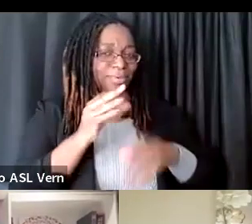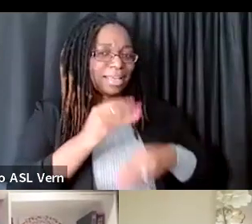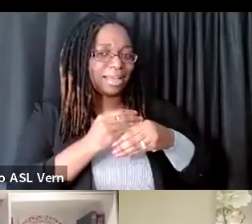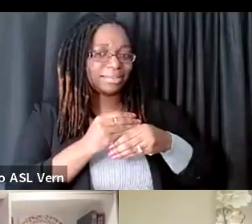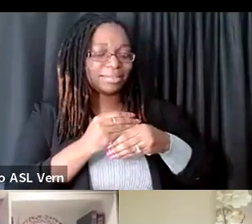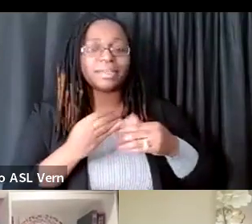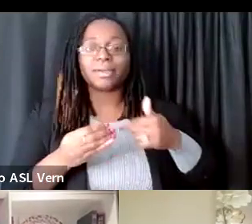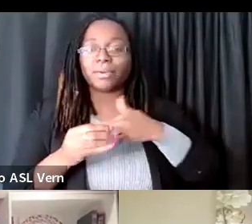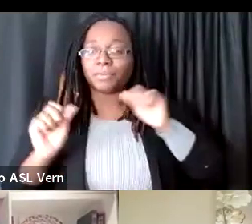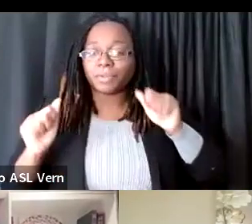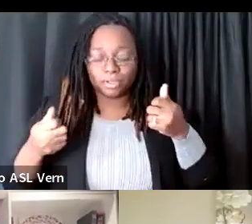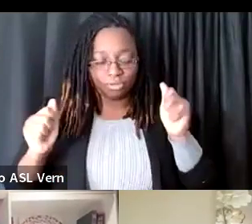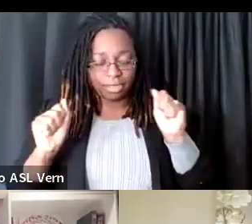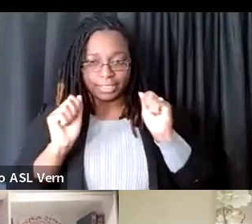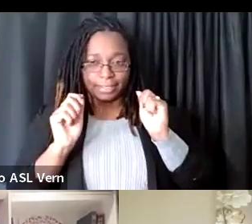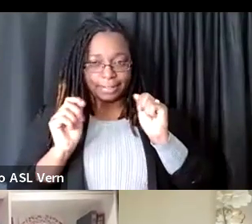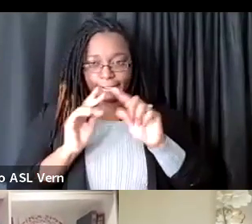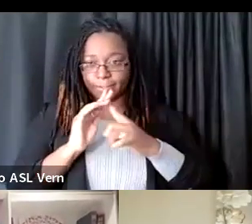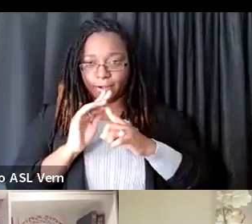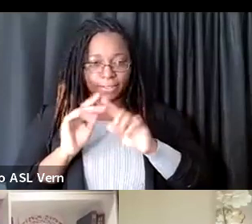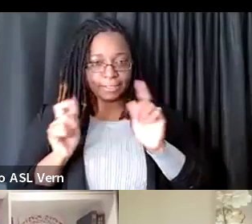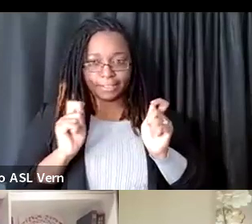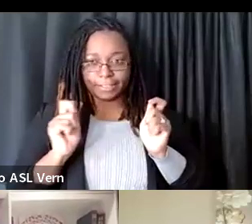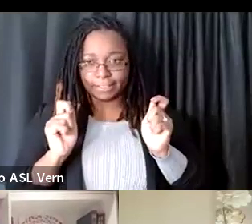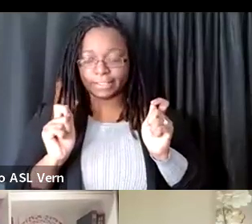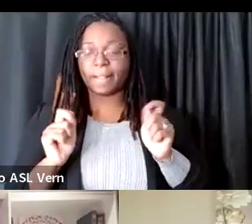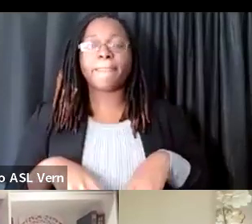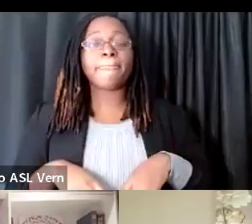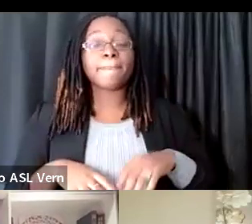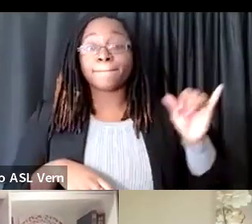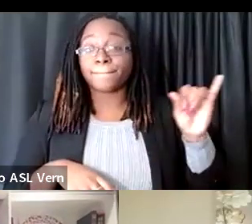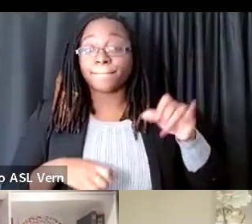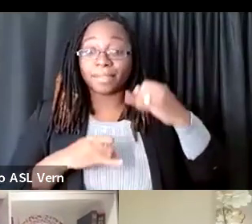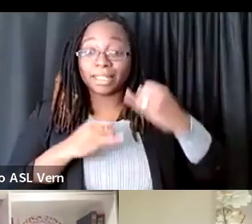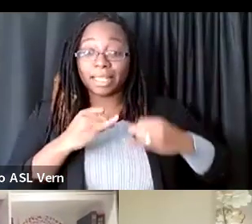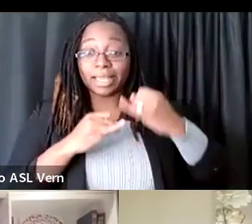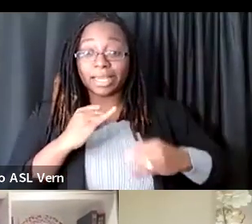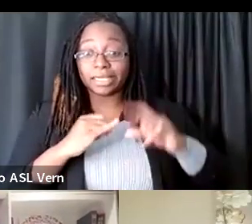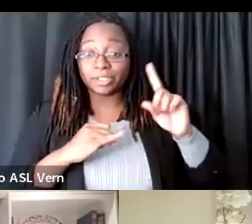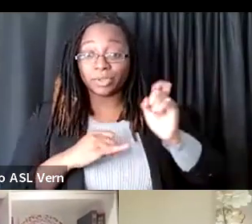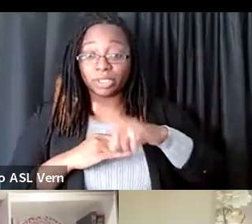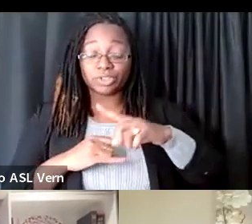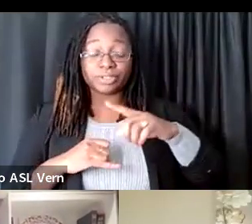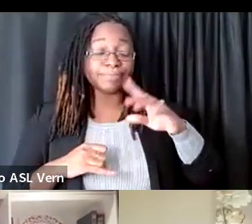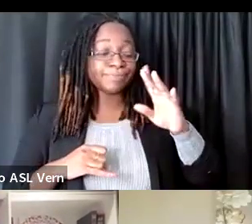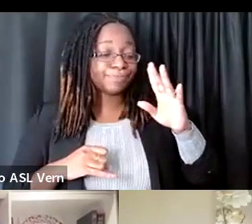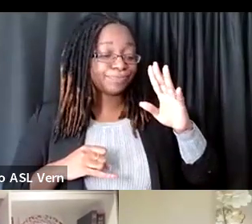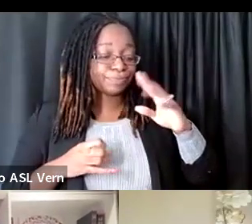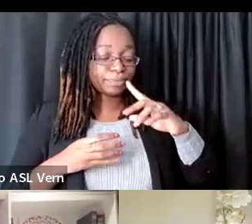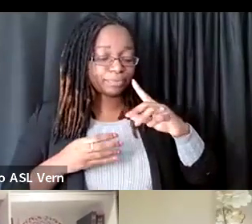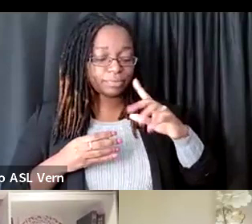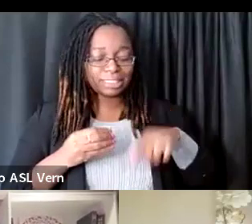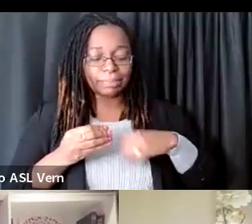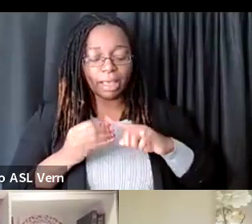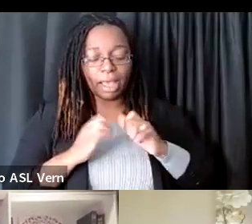that we can sort of work from there. And also the last question that we spoke to, just about sort of, you know,